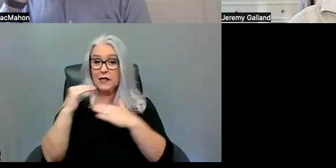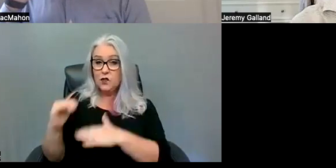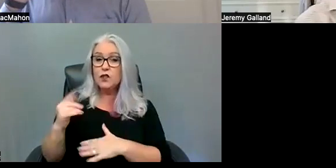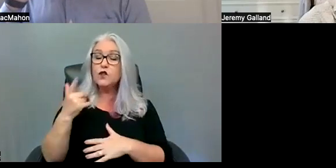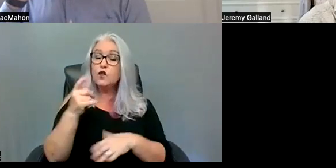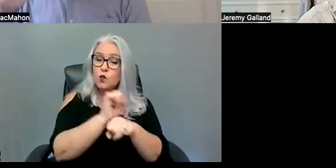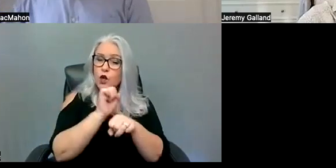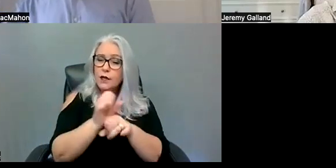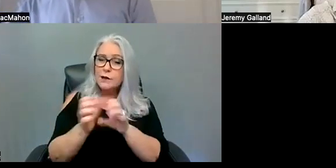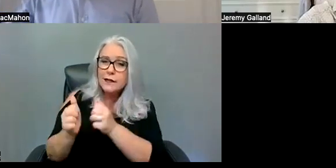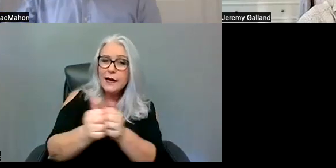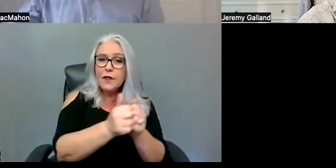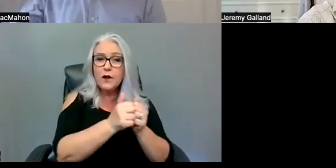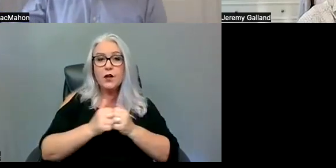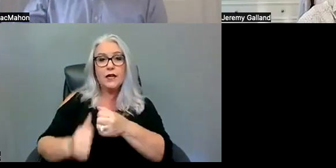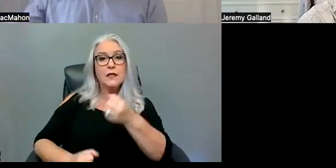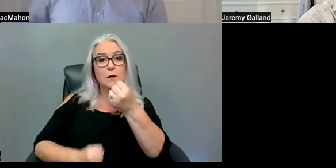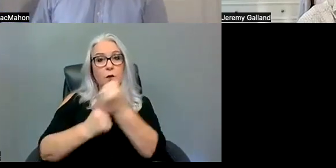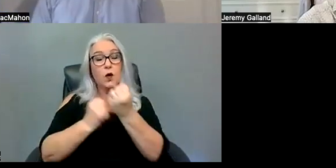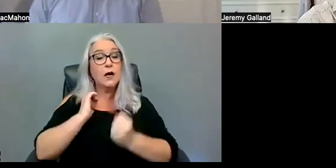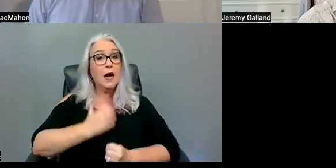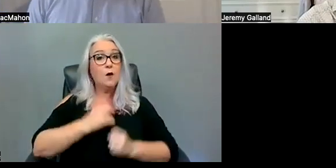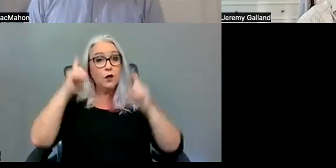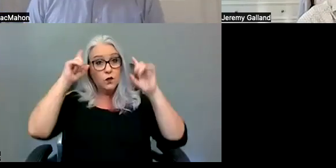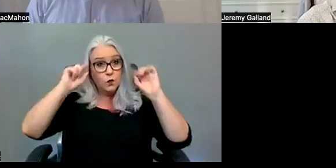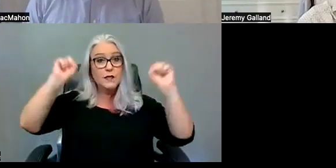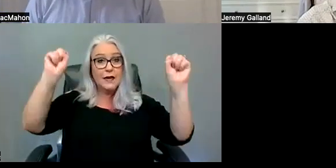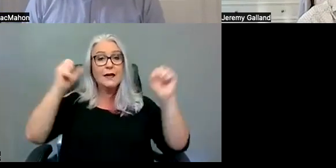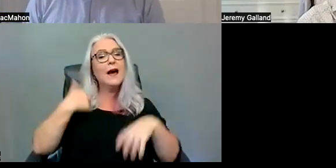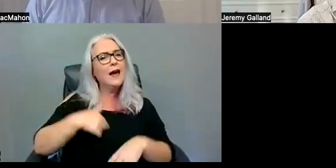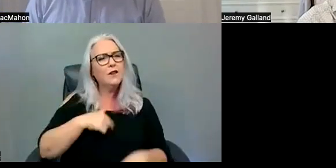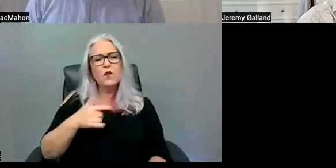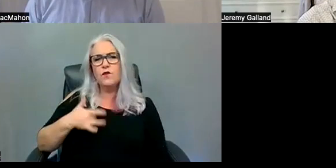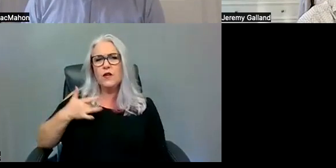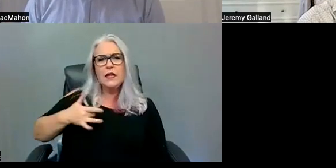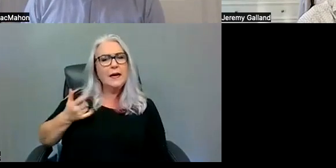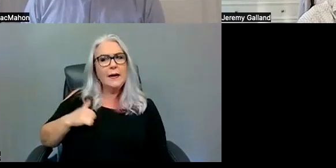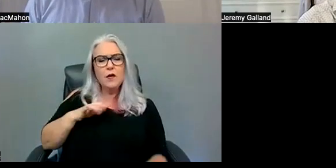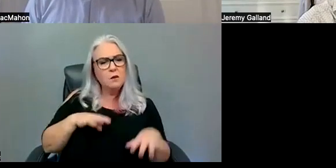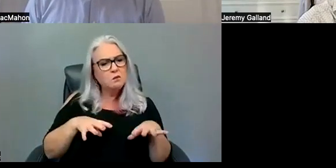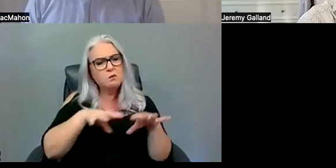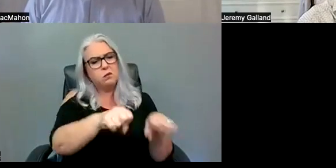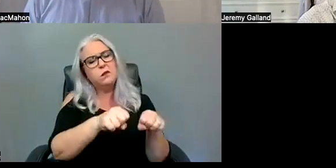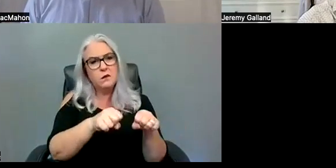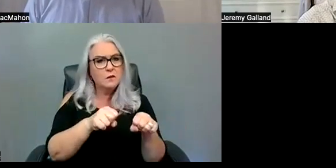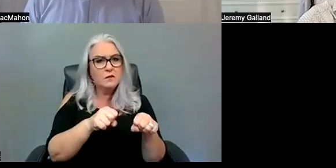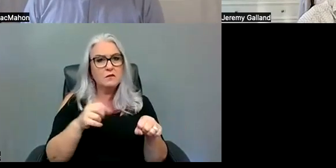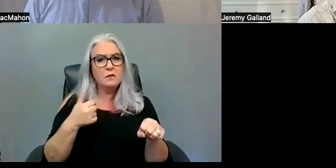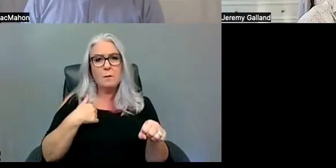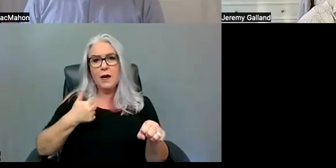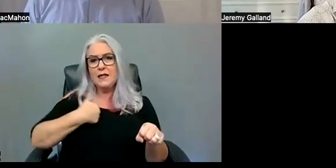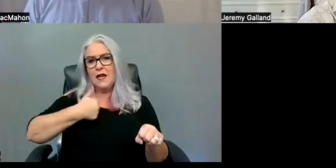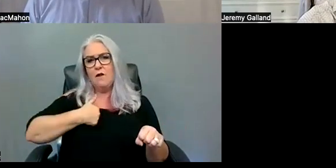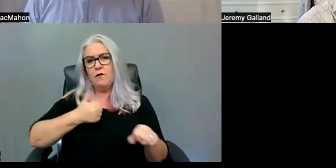support our superintendent. But again, I don't intend to come in and take over as if I've been here before. My job is to come in and